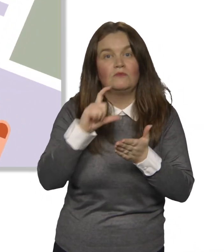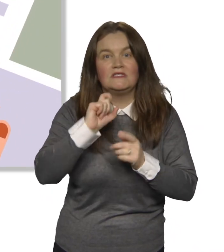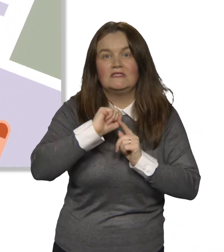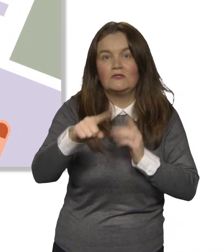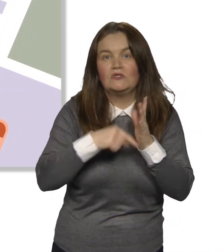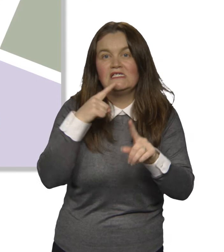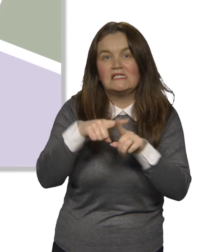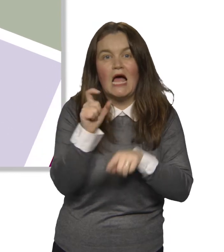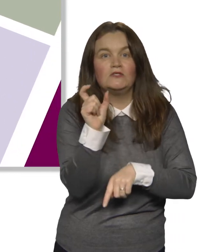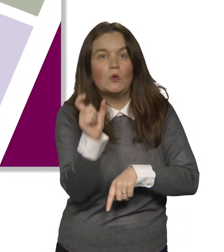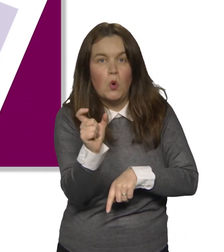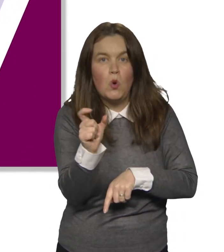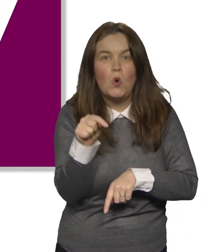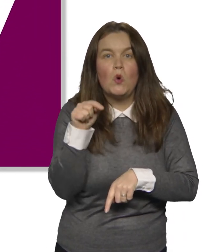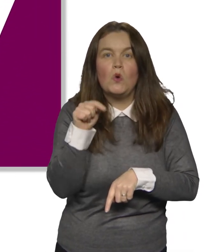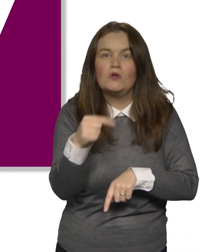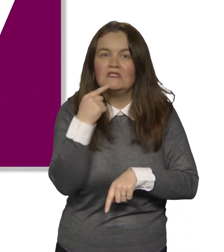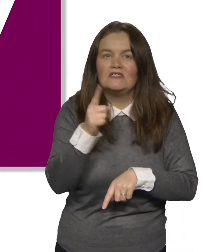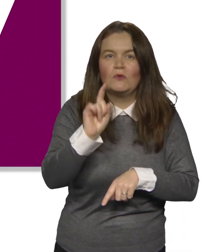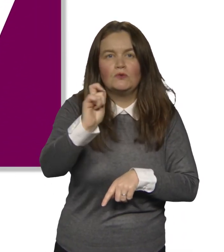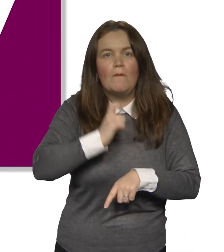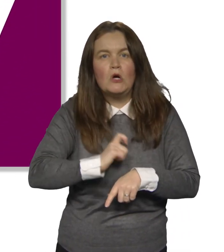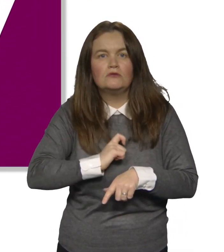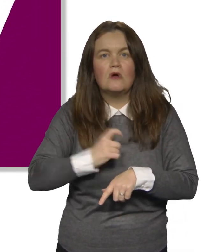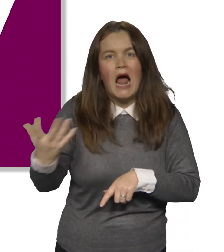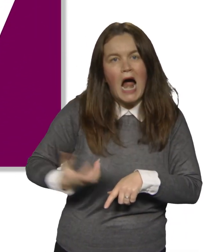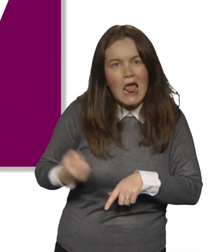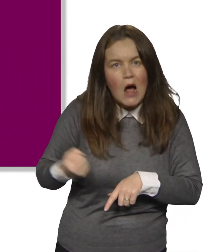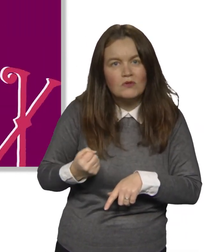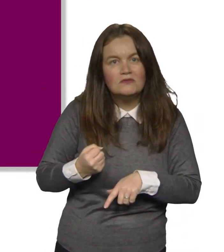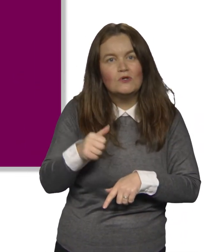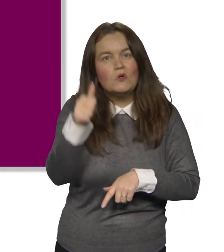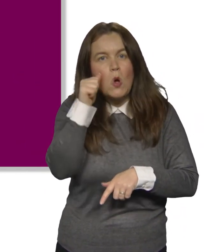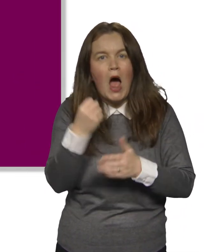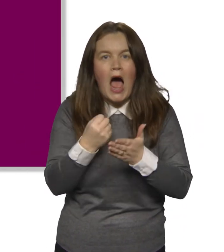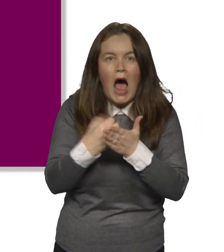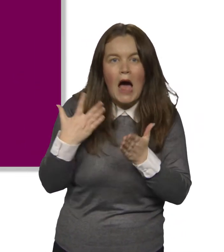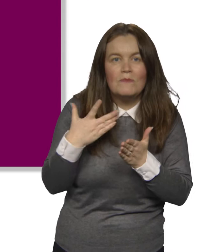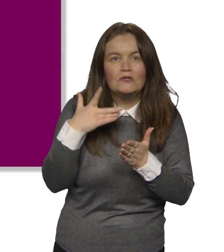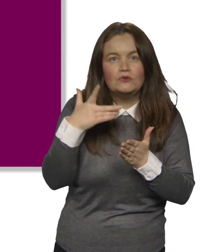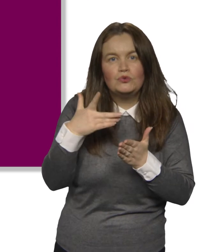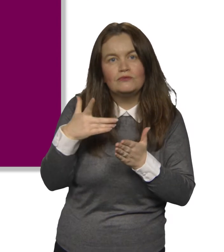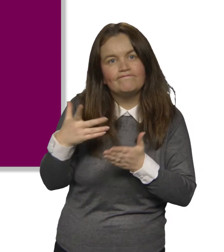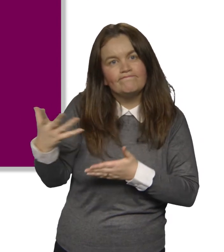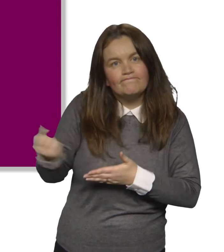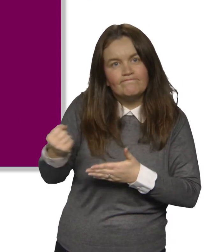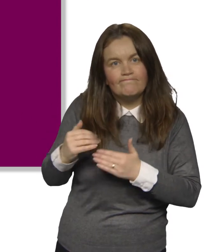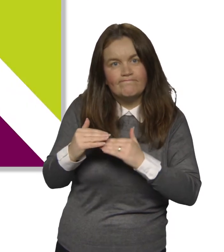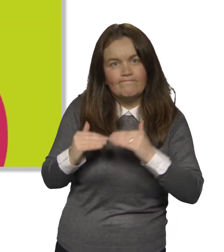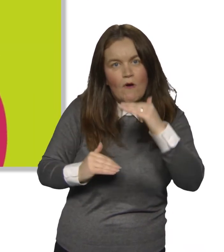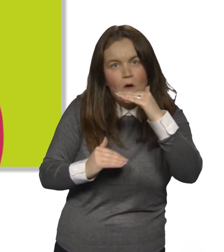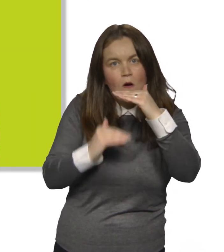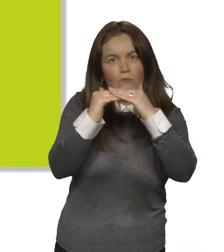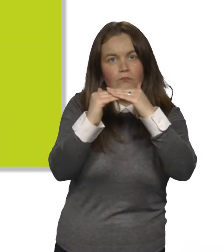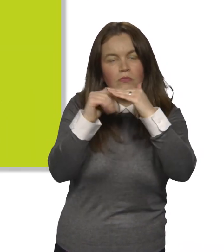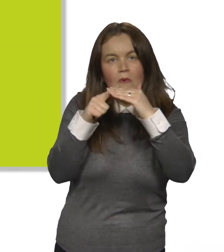code. This tax code says what your personal allowance is, so you know how much of what you earn will be tax-free. Your employer